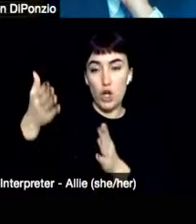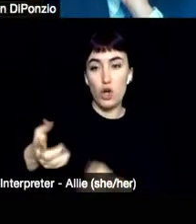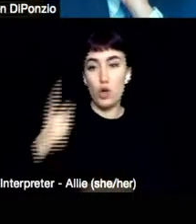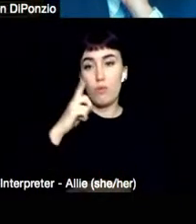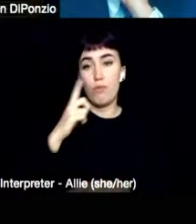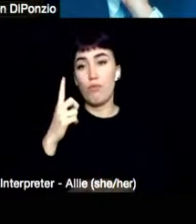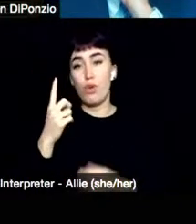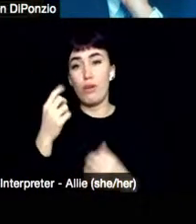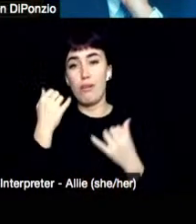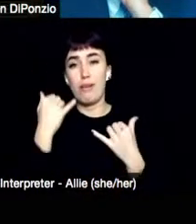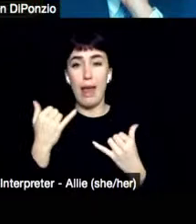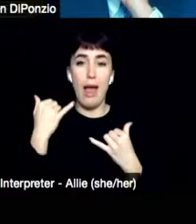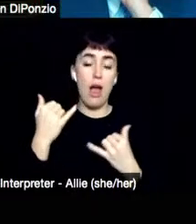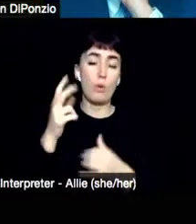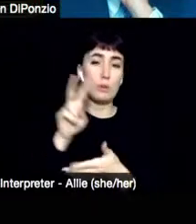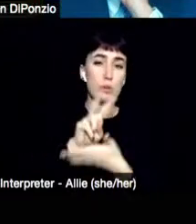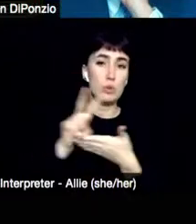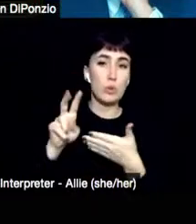from now,